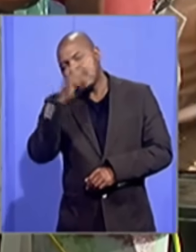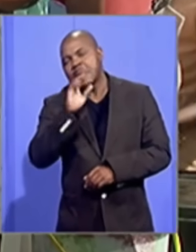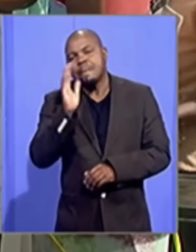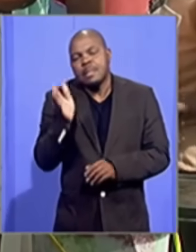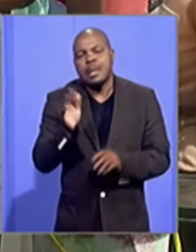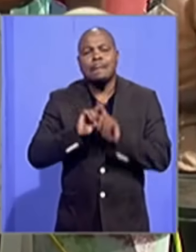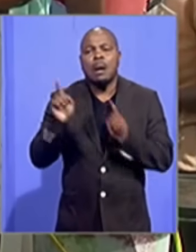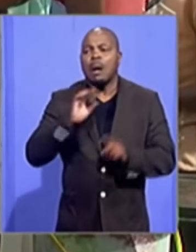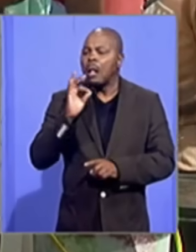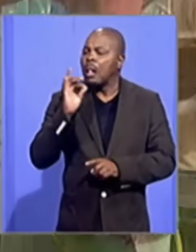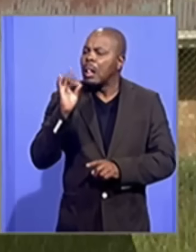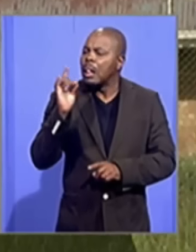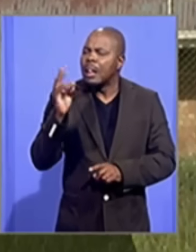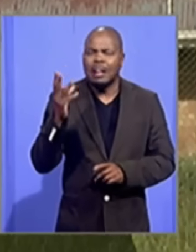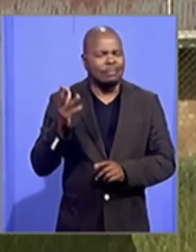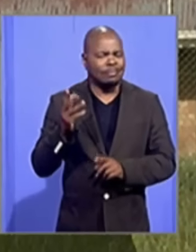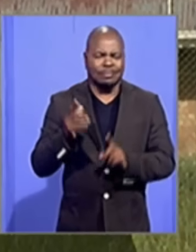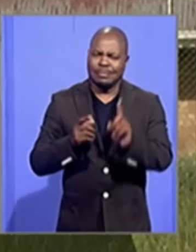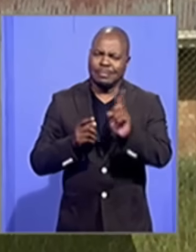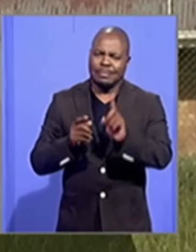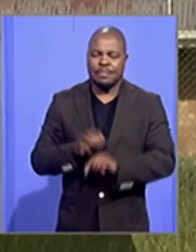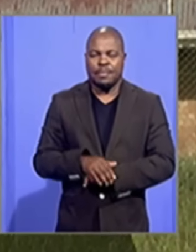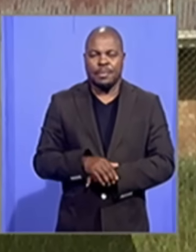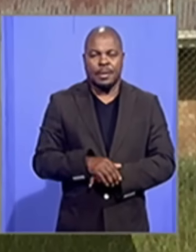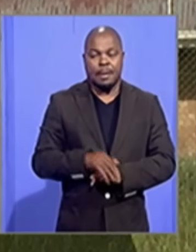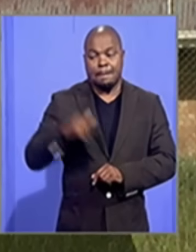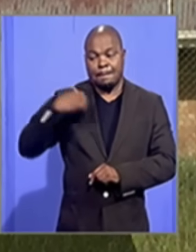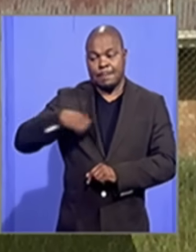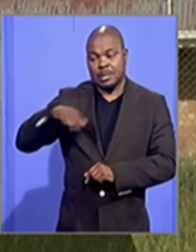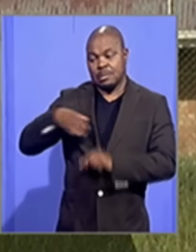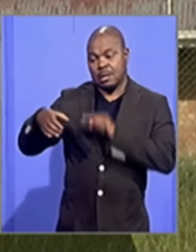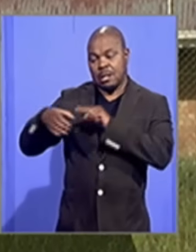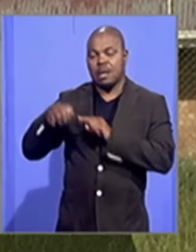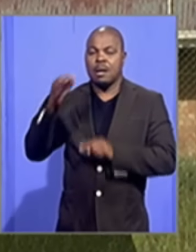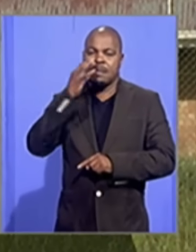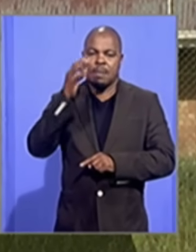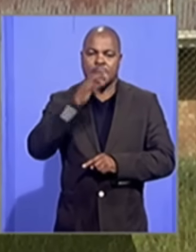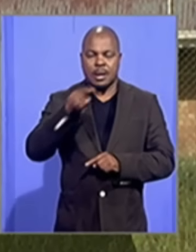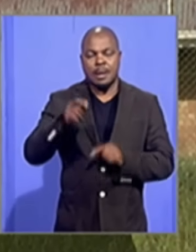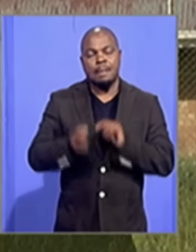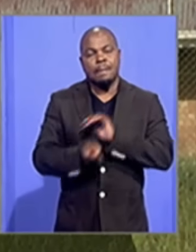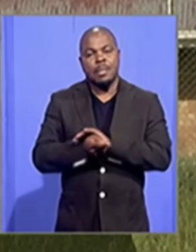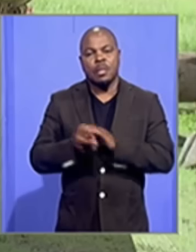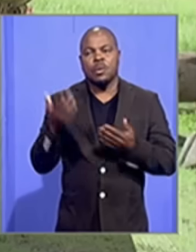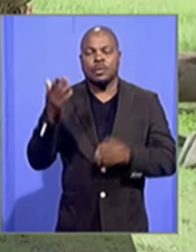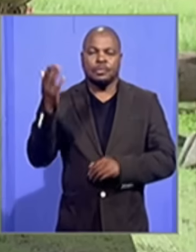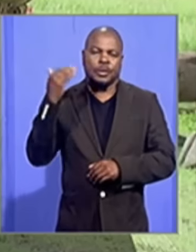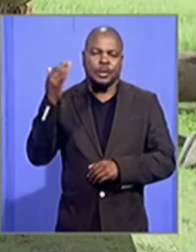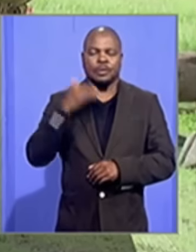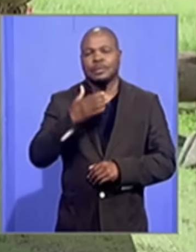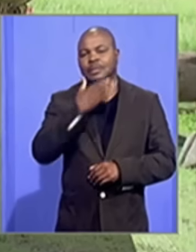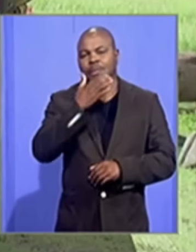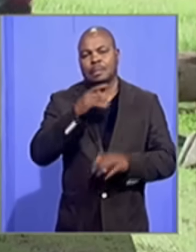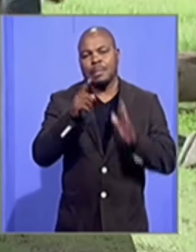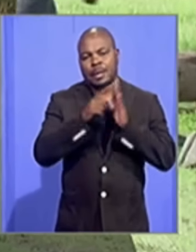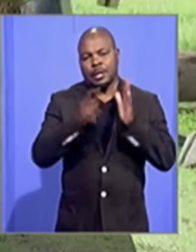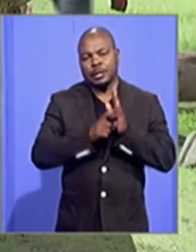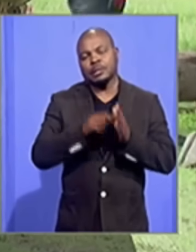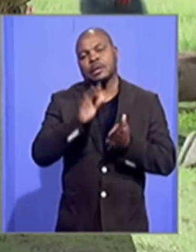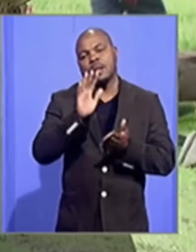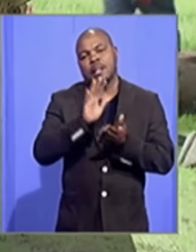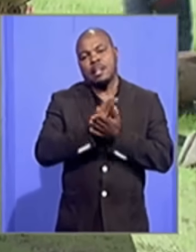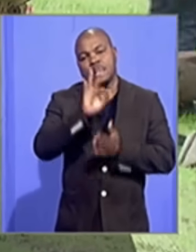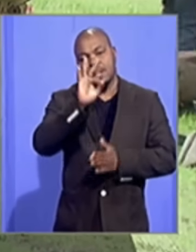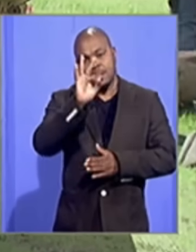se re ka metsi la bobedi mo. Masipala wa Masilonyana o re se etsa hetseng ha go ya tshitwe ine e hlola matsatsi a le 10 le metso